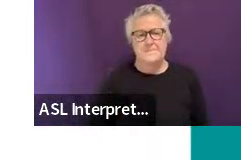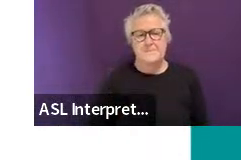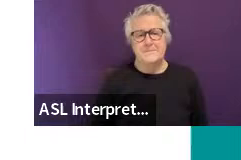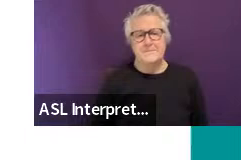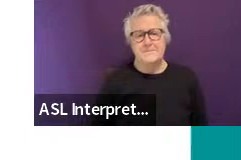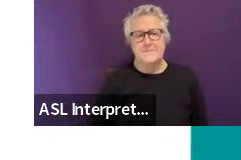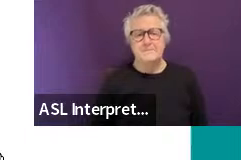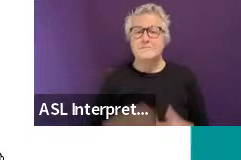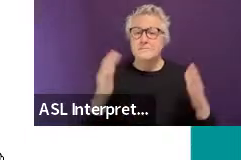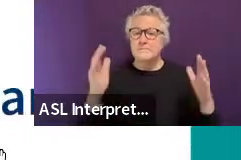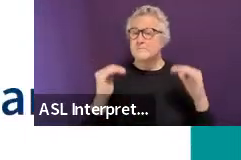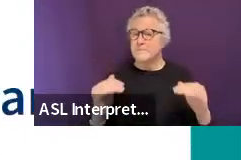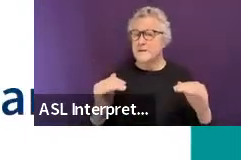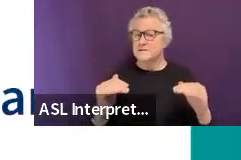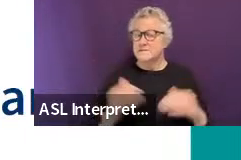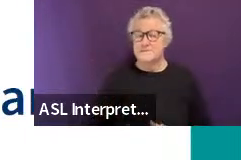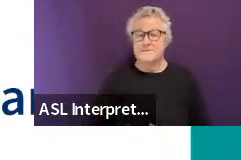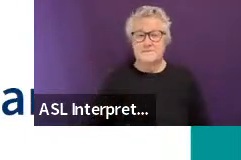Next slide.